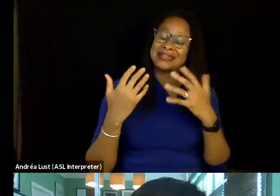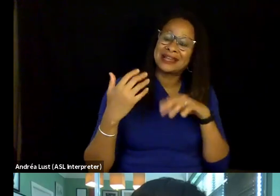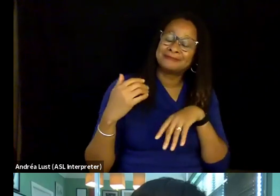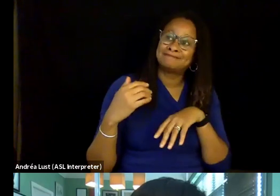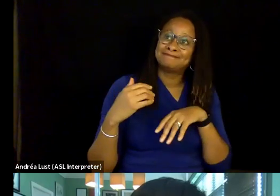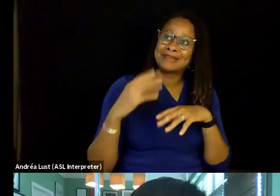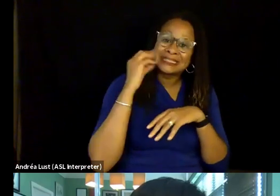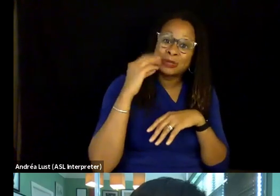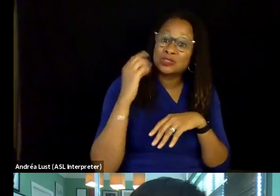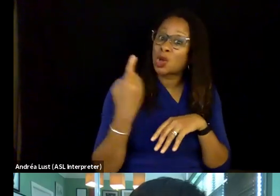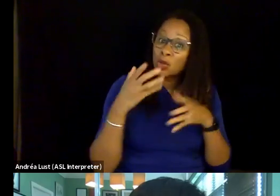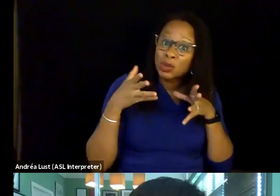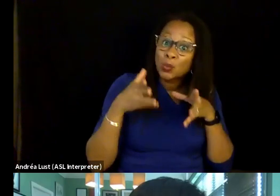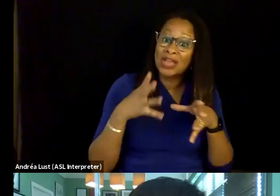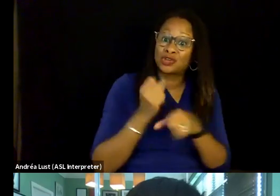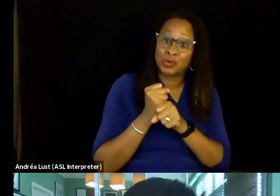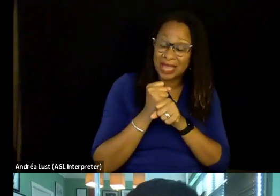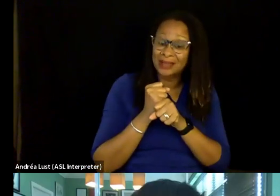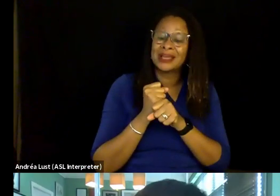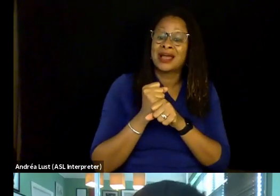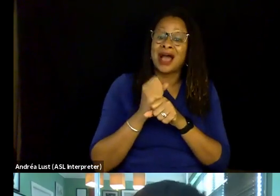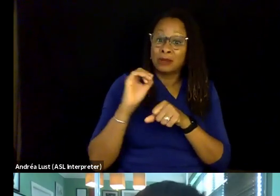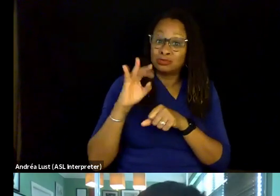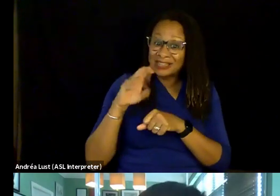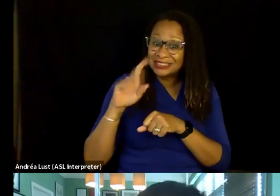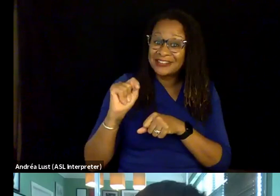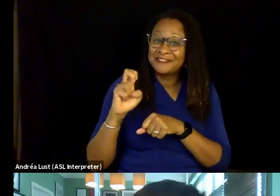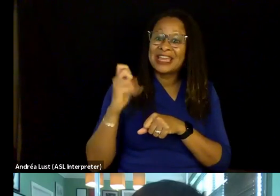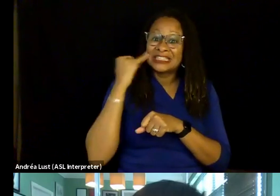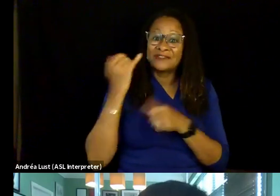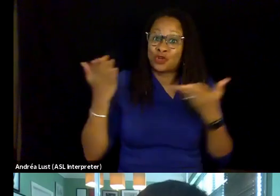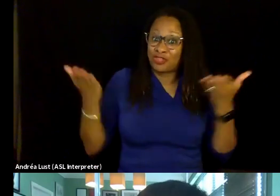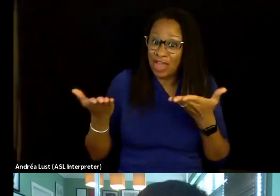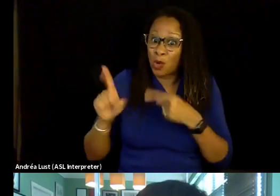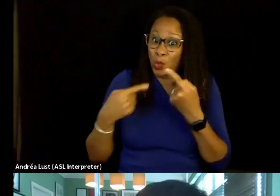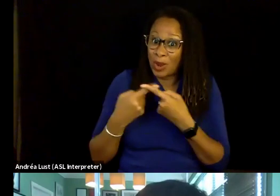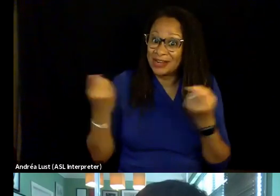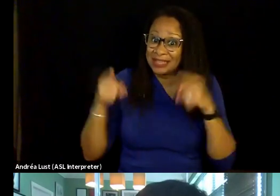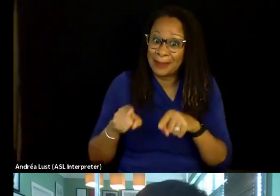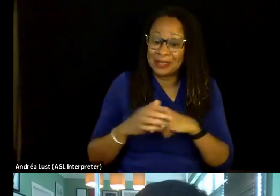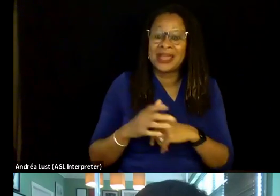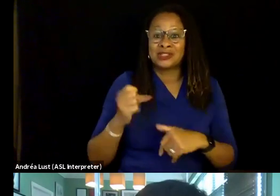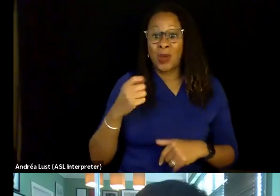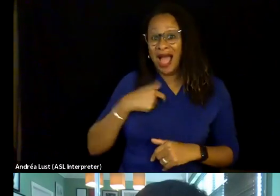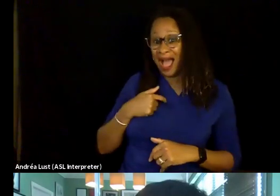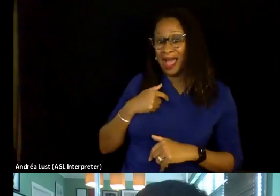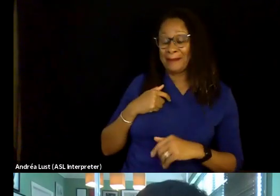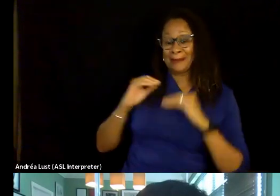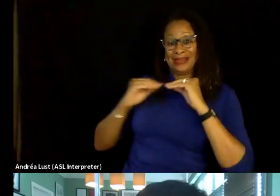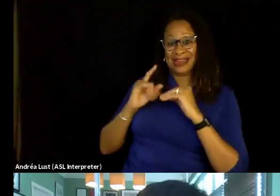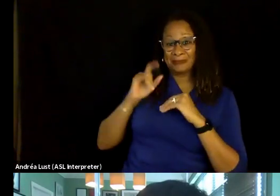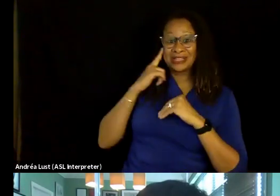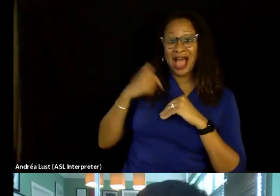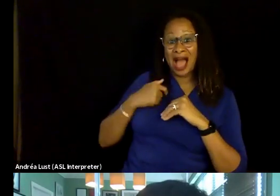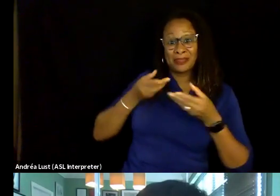very objective experience is if you're there present. But I am mediating your experience of Maria's experience because I'm the director. So